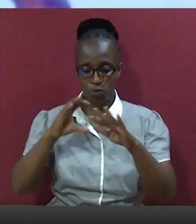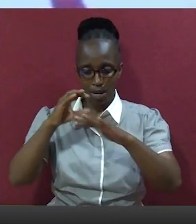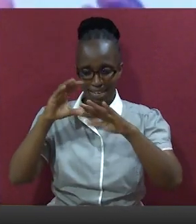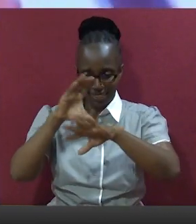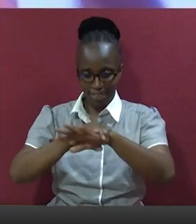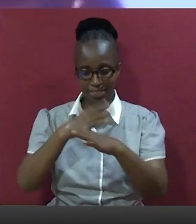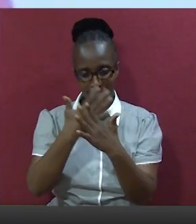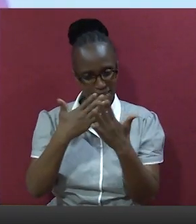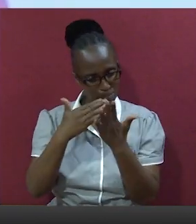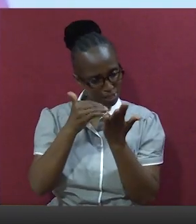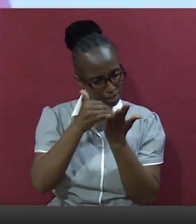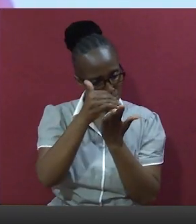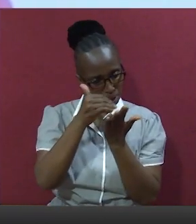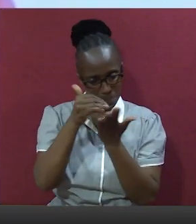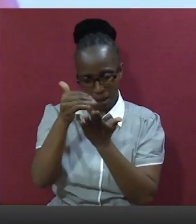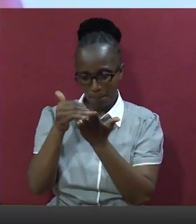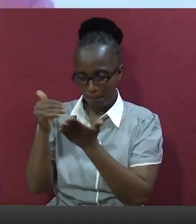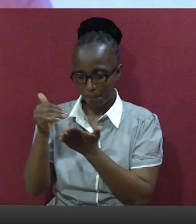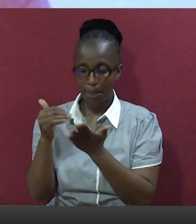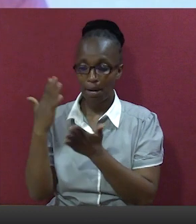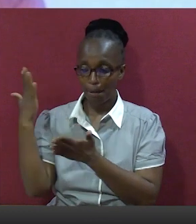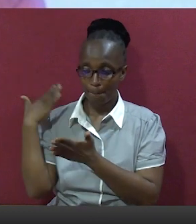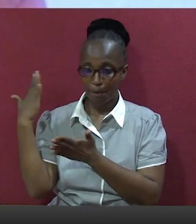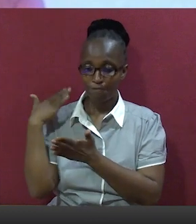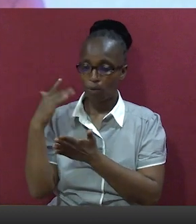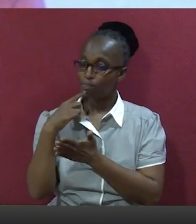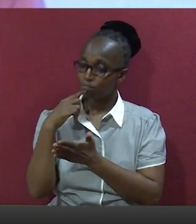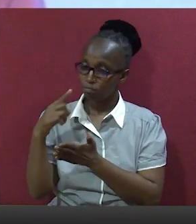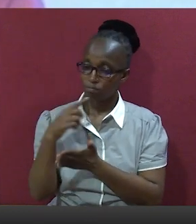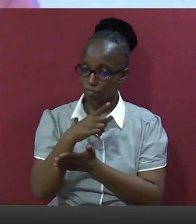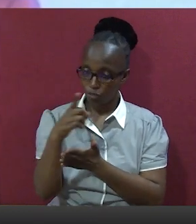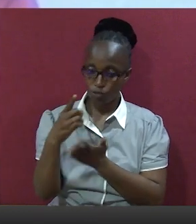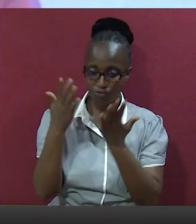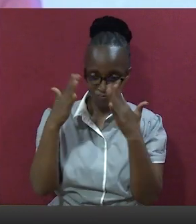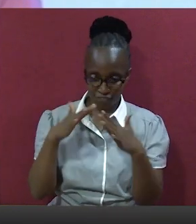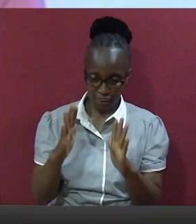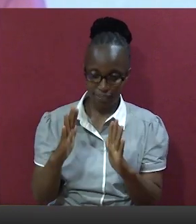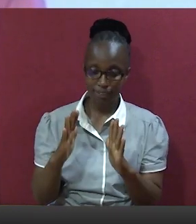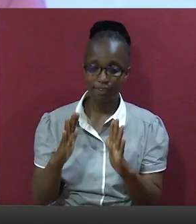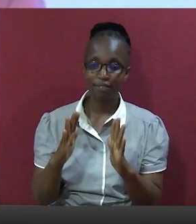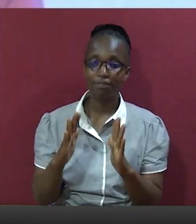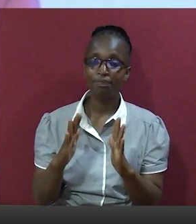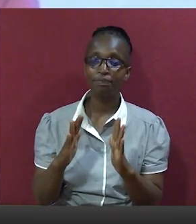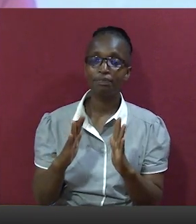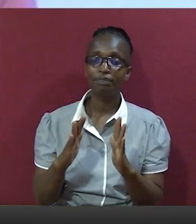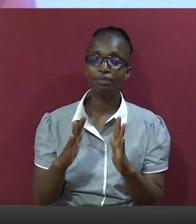kasehemu kidogo, ndio tuende mbele. Sindio? I told you that time that